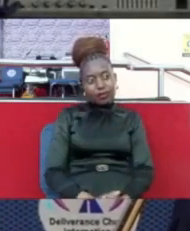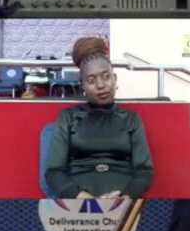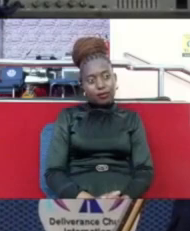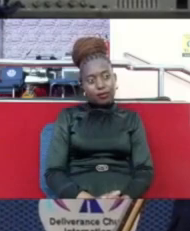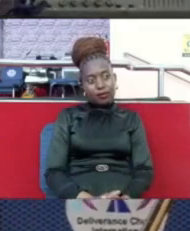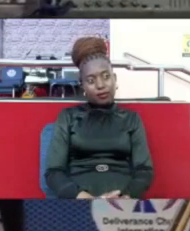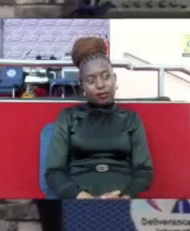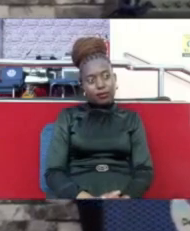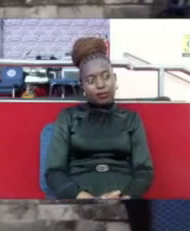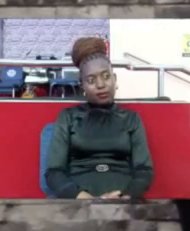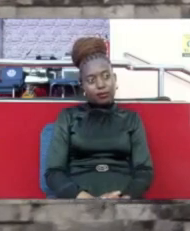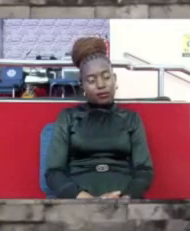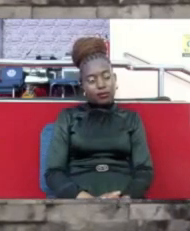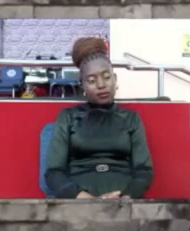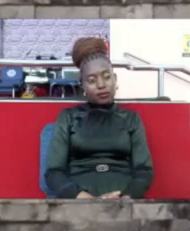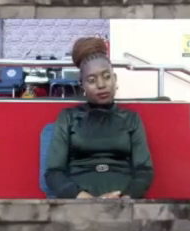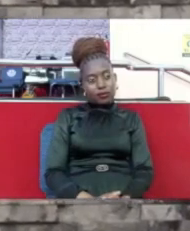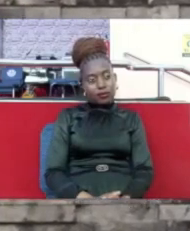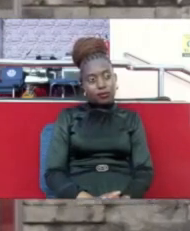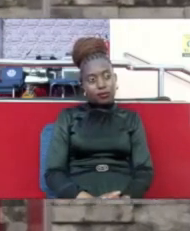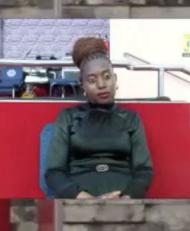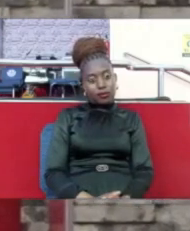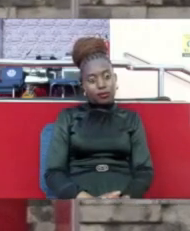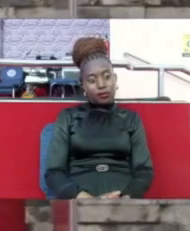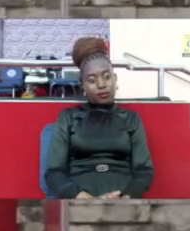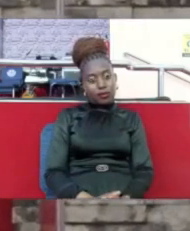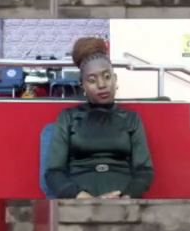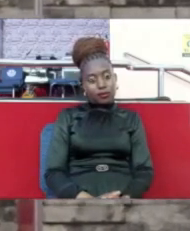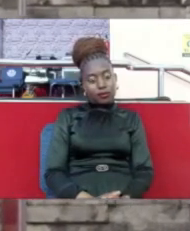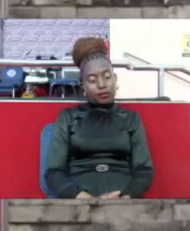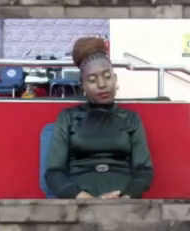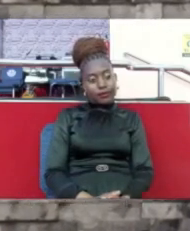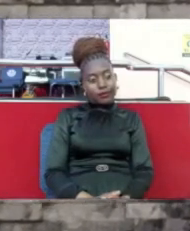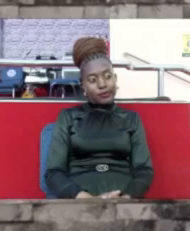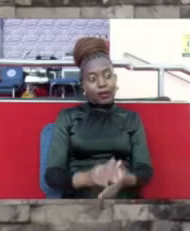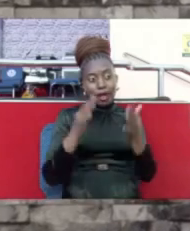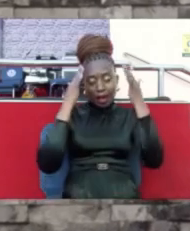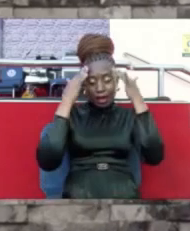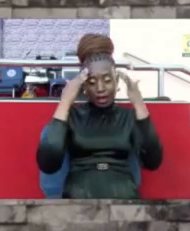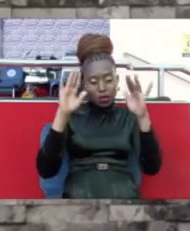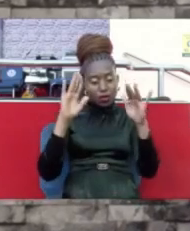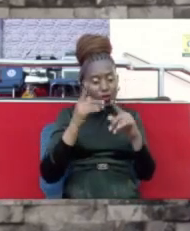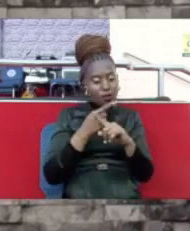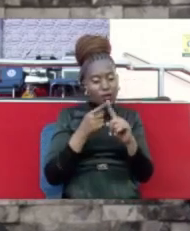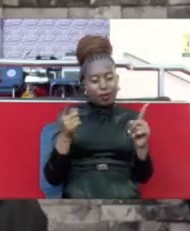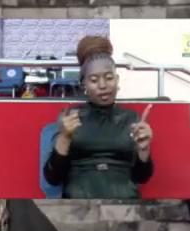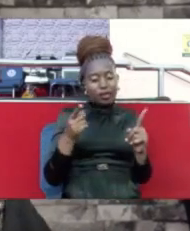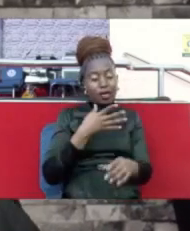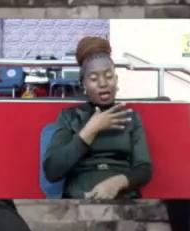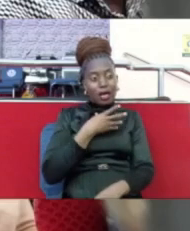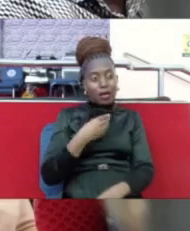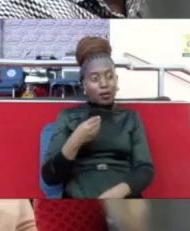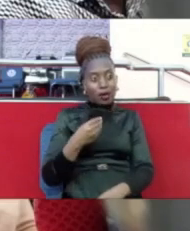But I don't know if you do, but tell me. But I want this church to have a